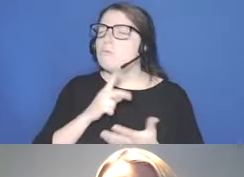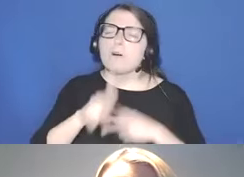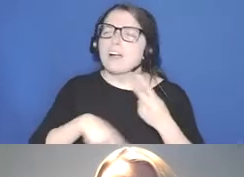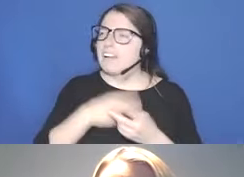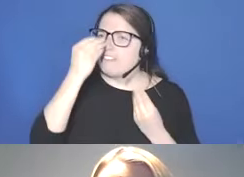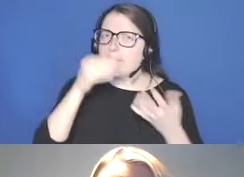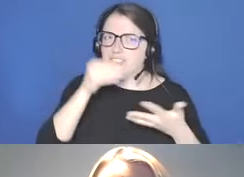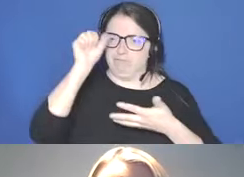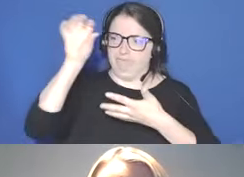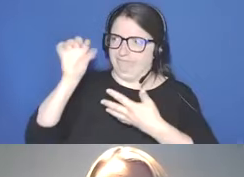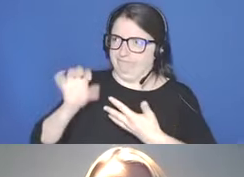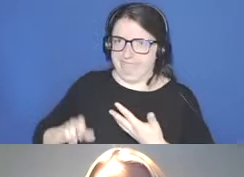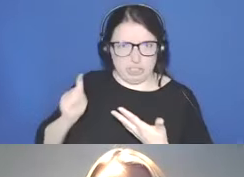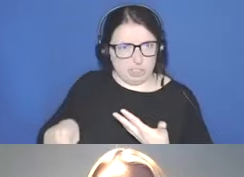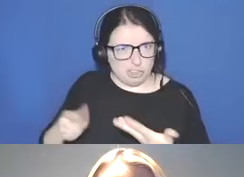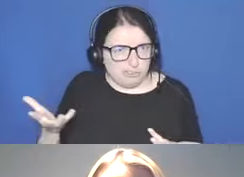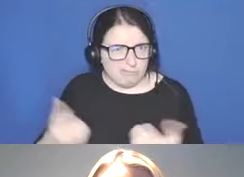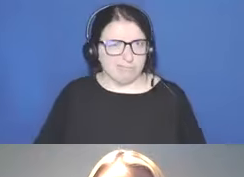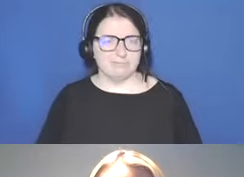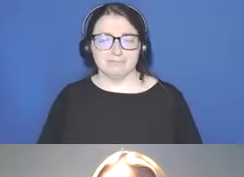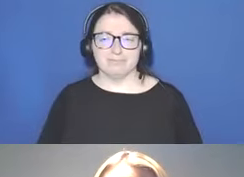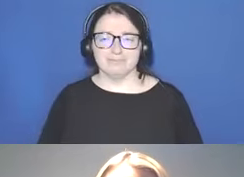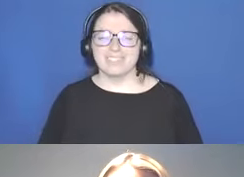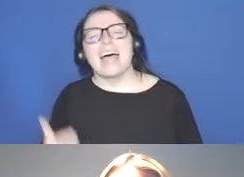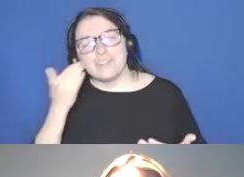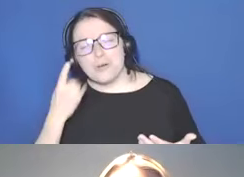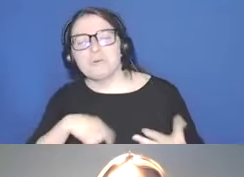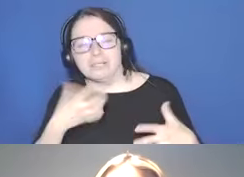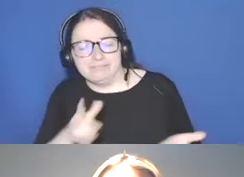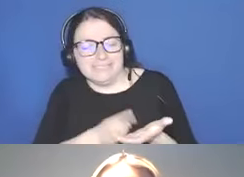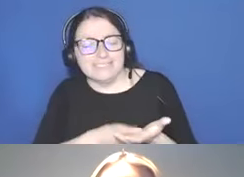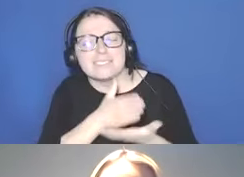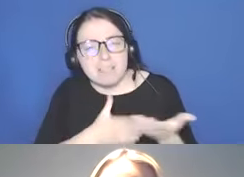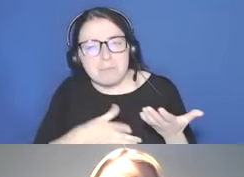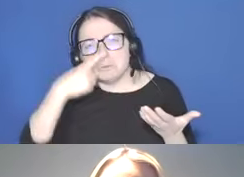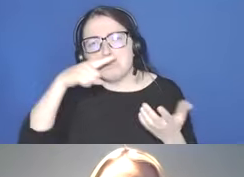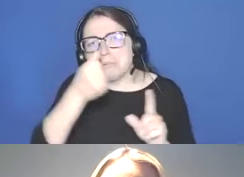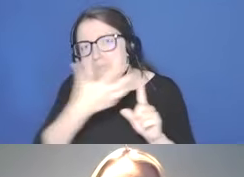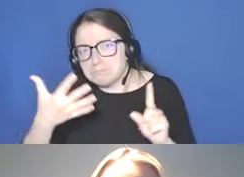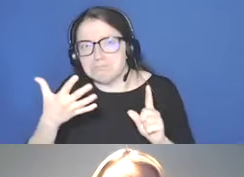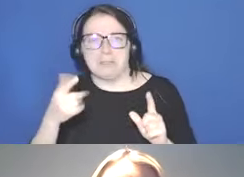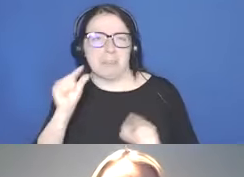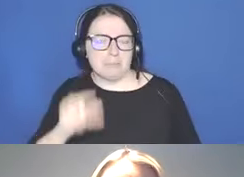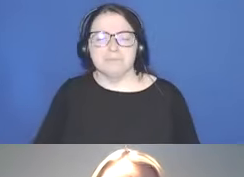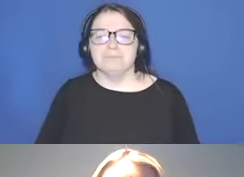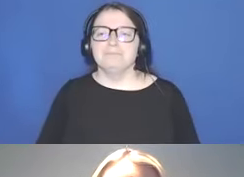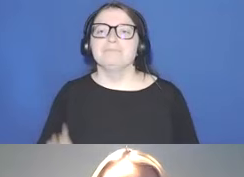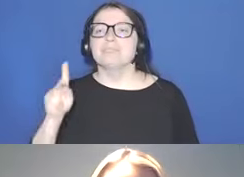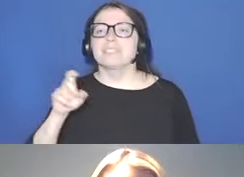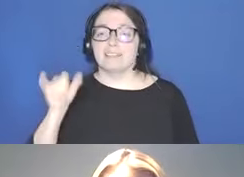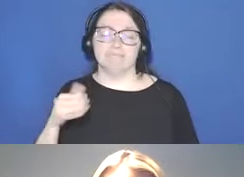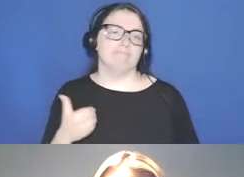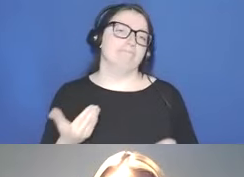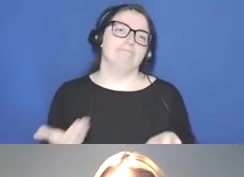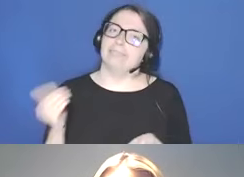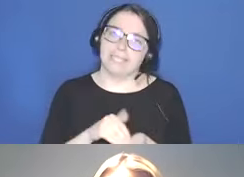And some of these we touched on, but feel free to elaborate. Yeah. Once again, if they're going in for